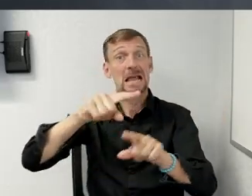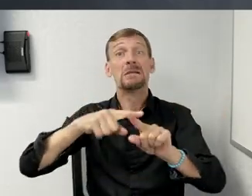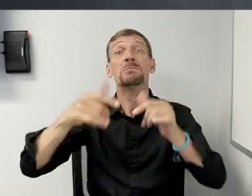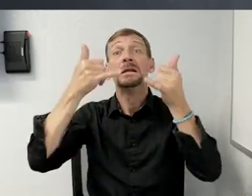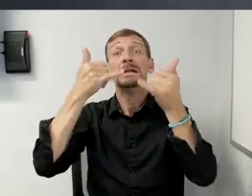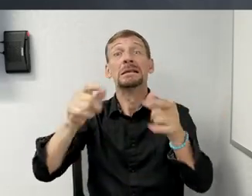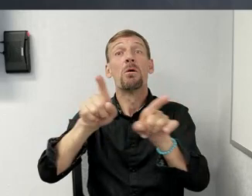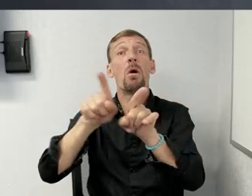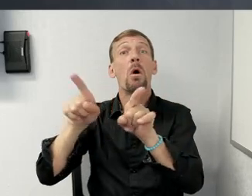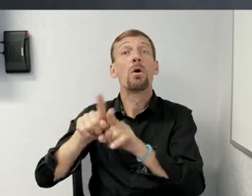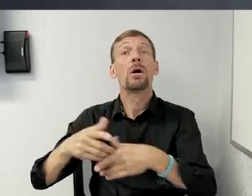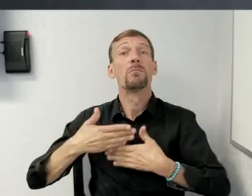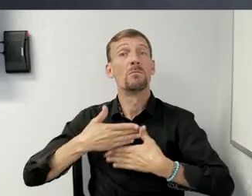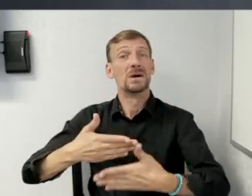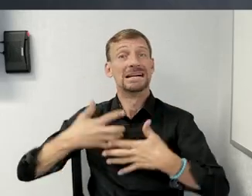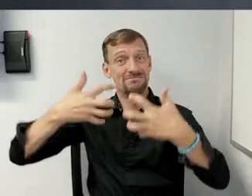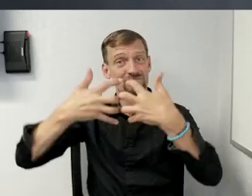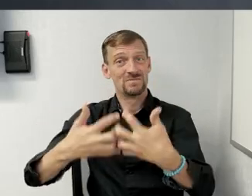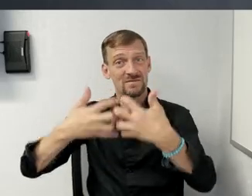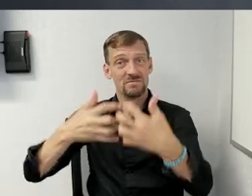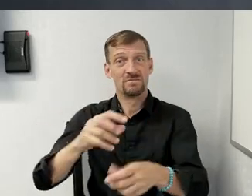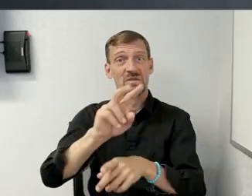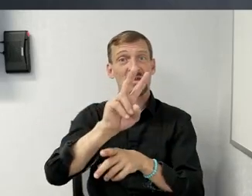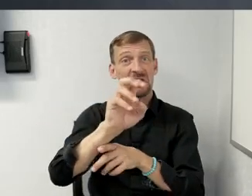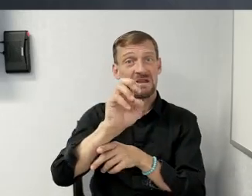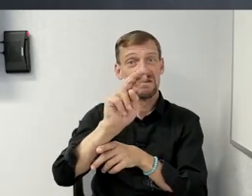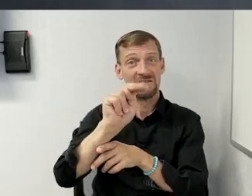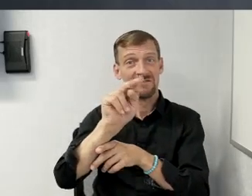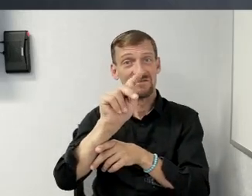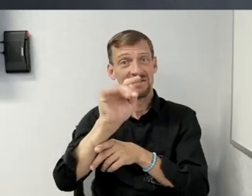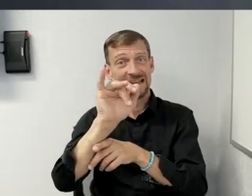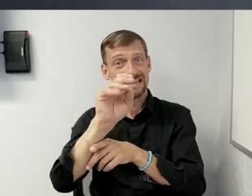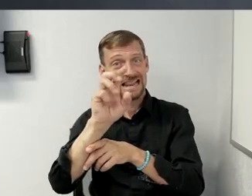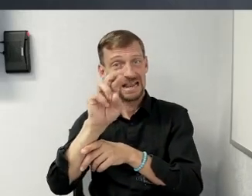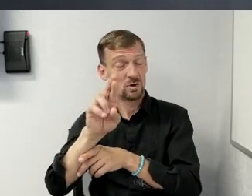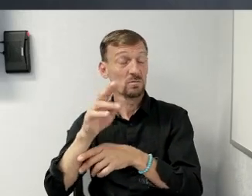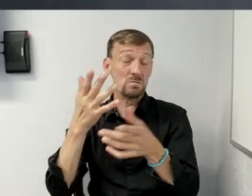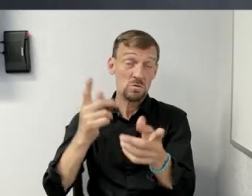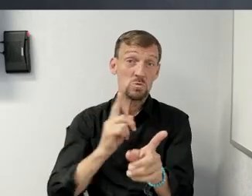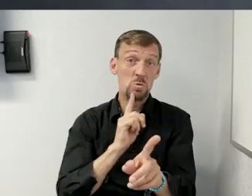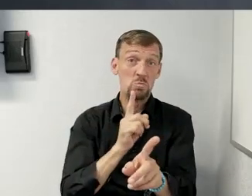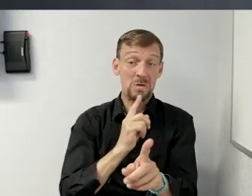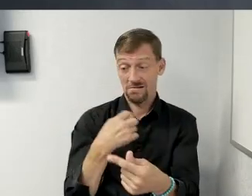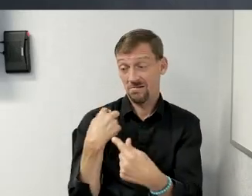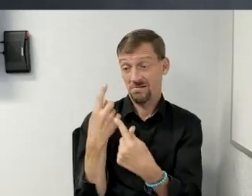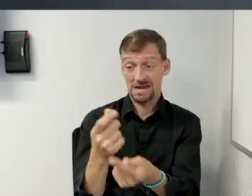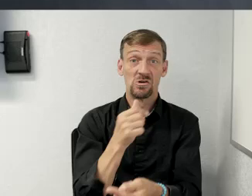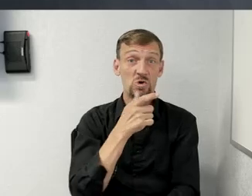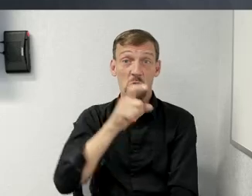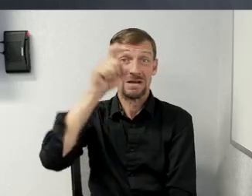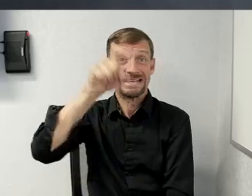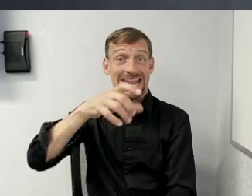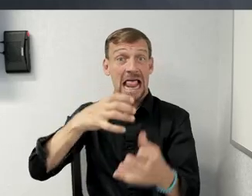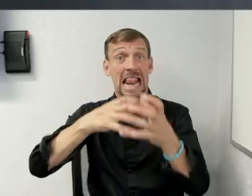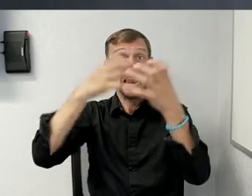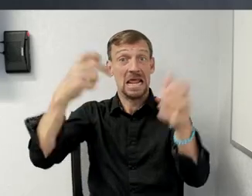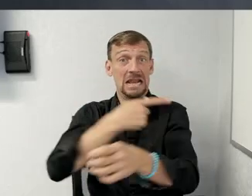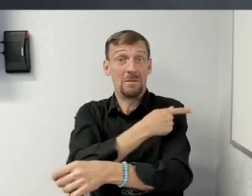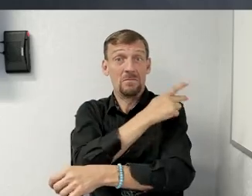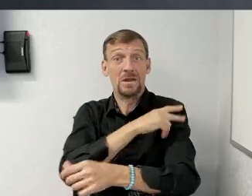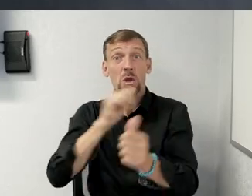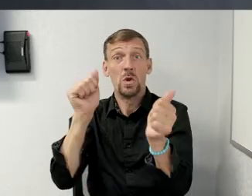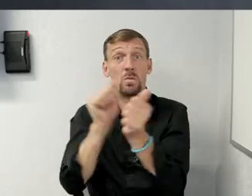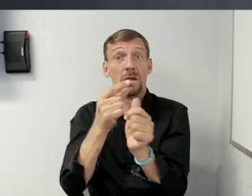ventilators? And again, we really haven't had that many patients that required to be intubated throughout